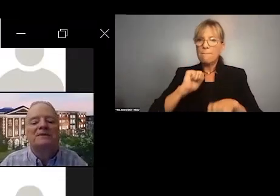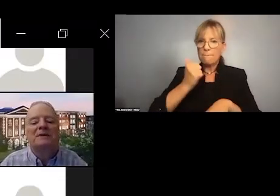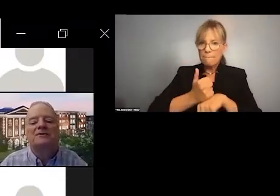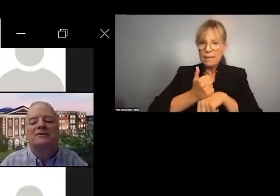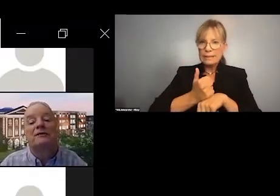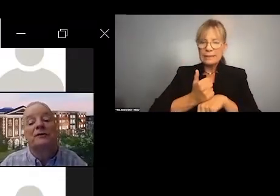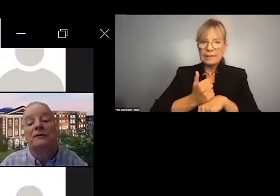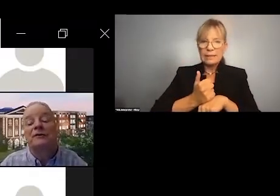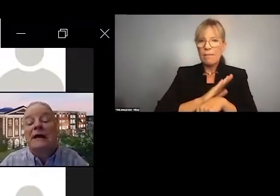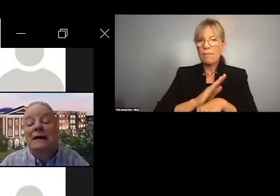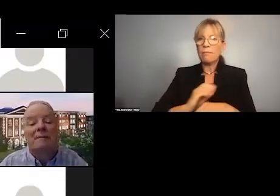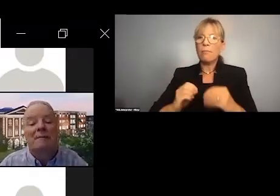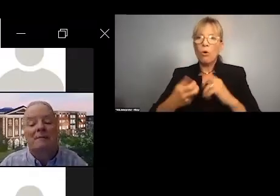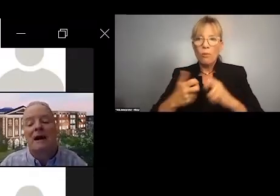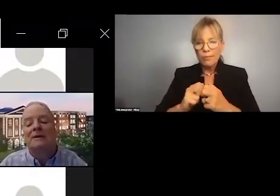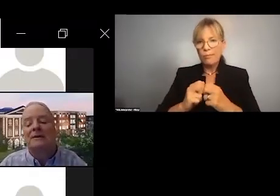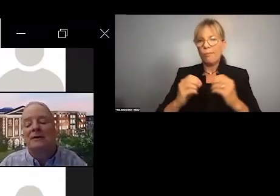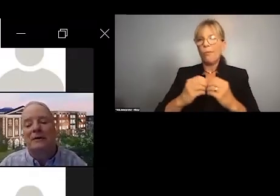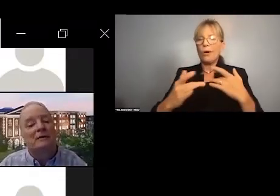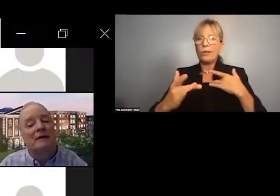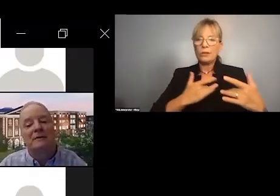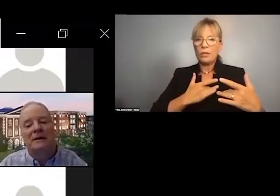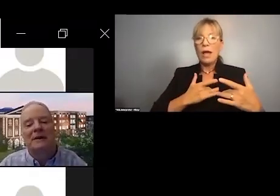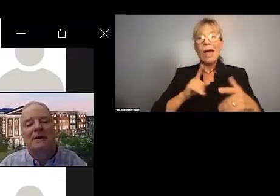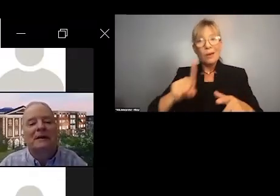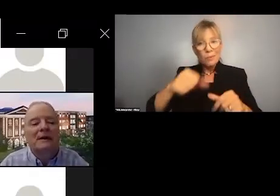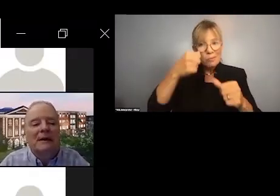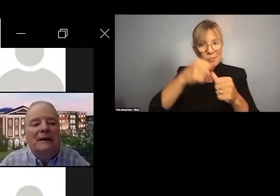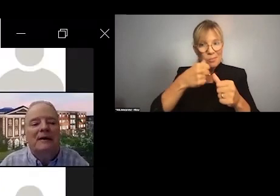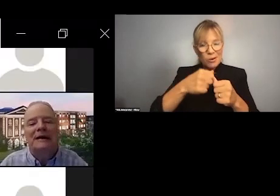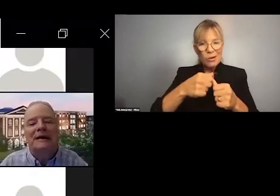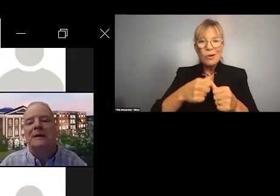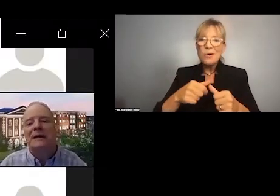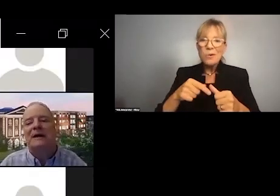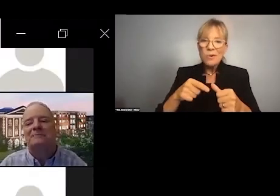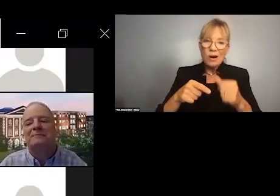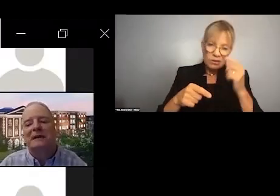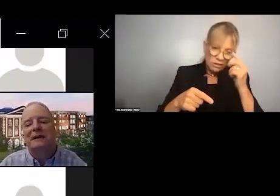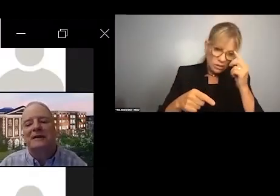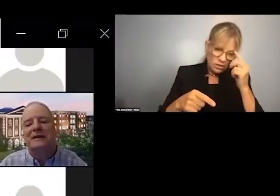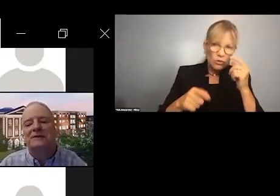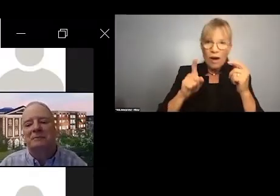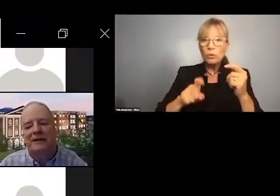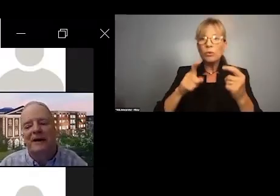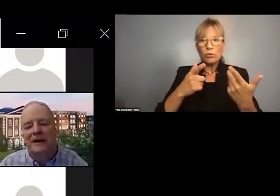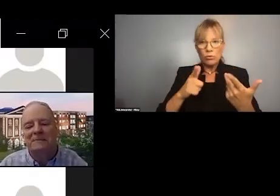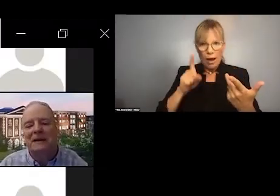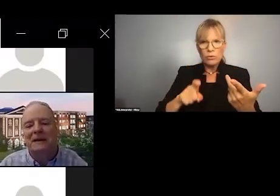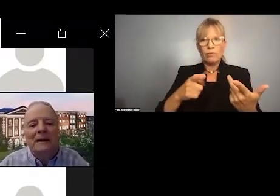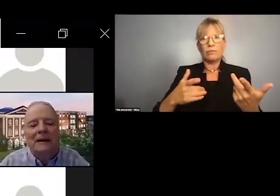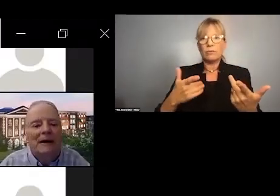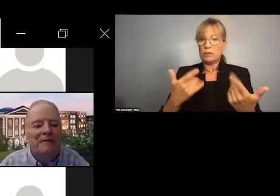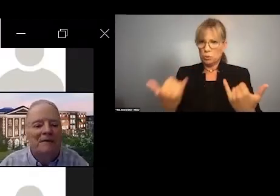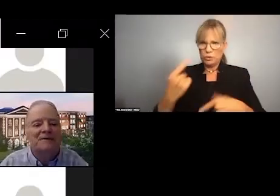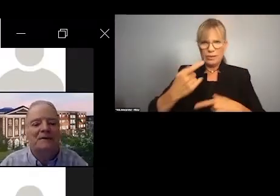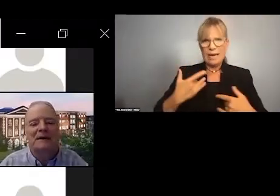additional problems, additional concerns, and keeping in mind, you have to need to be in the hospital these days to be in